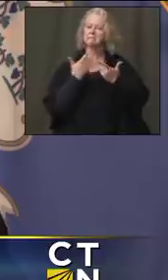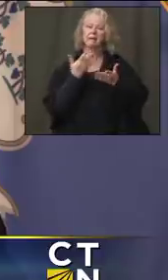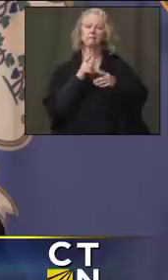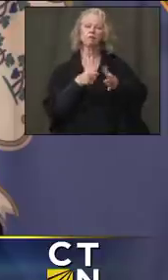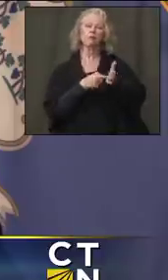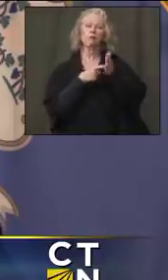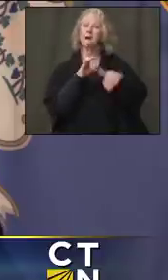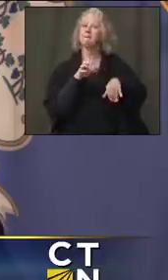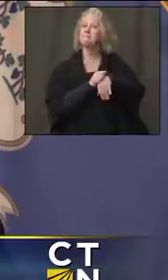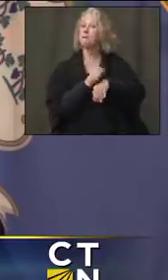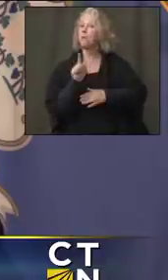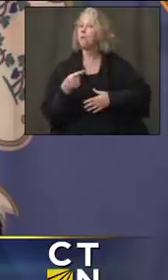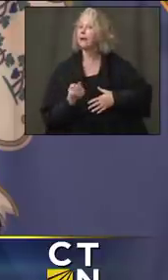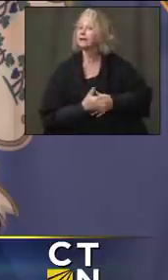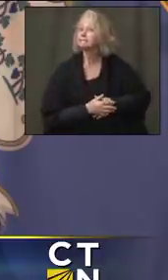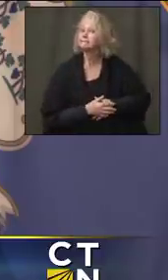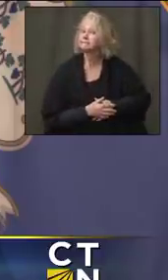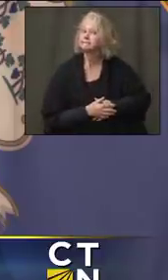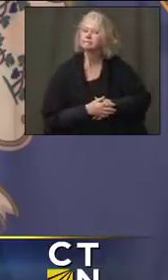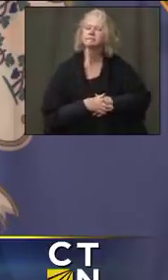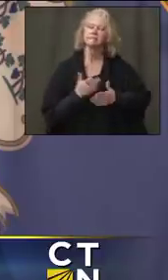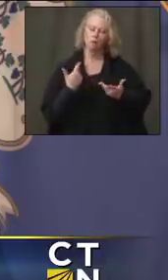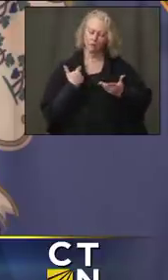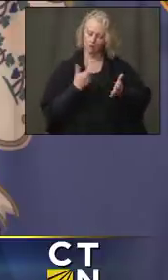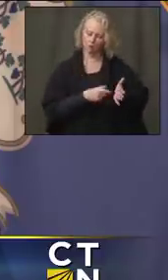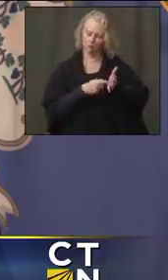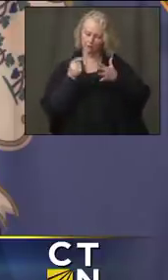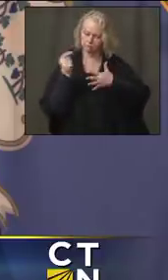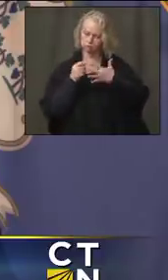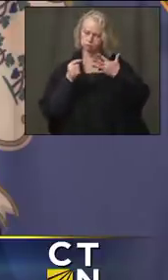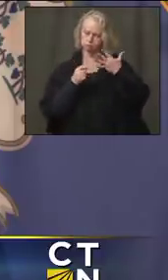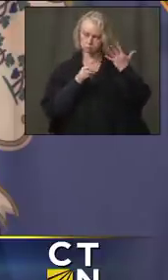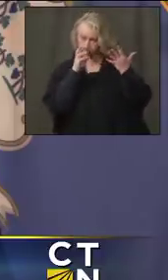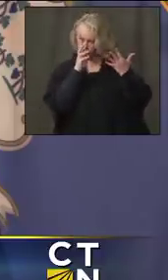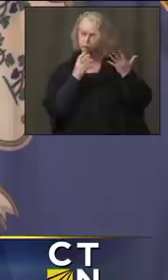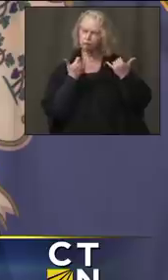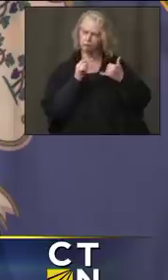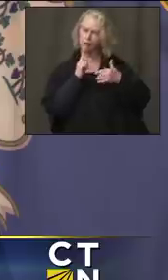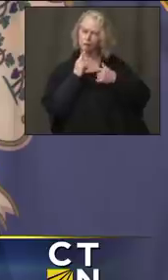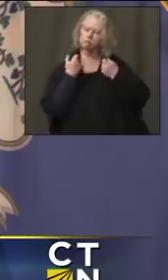We're going to take baby steps as we get here and see if we can make this work.